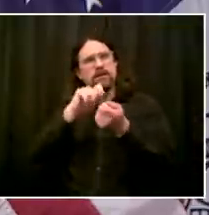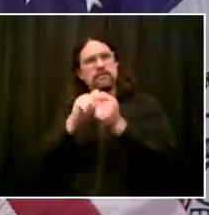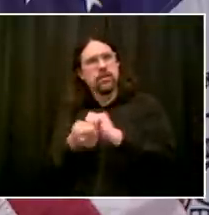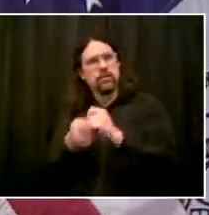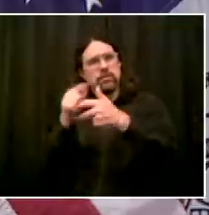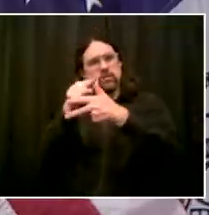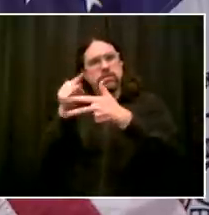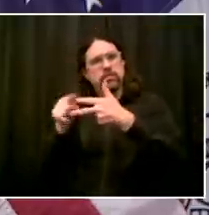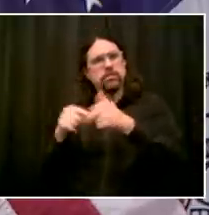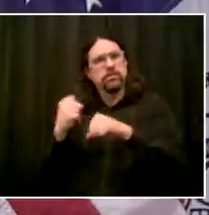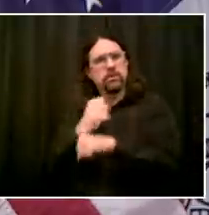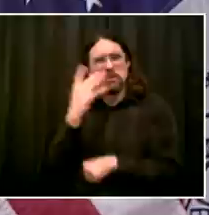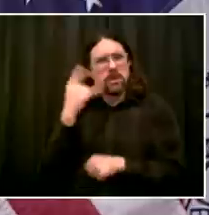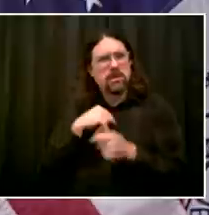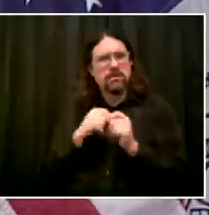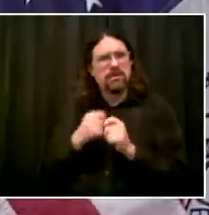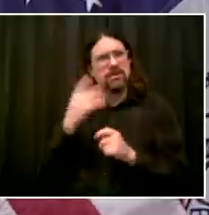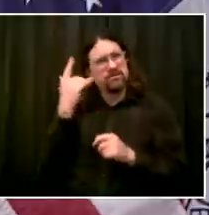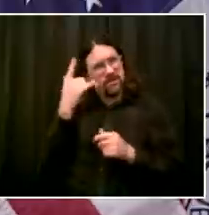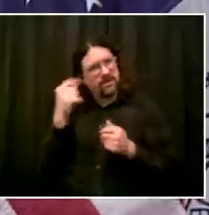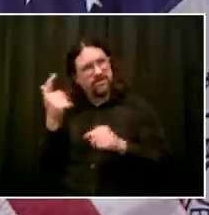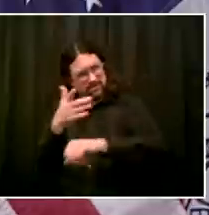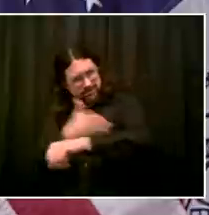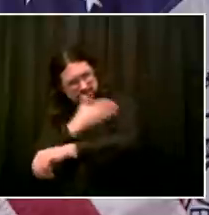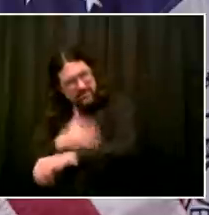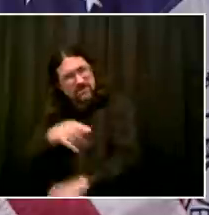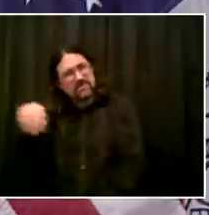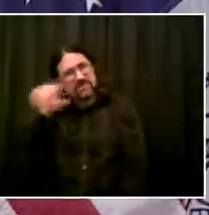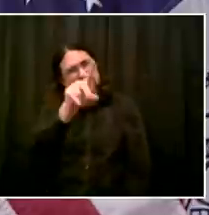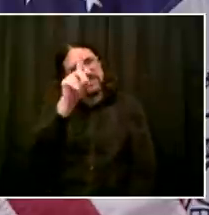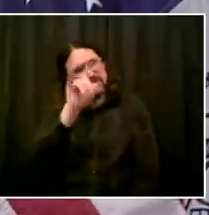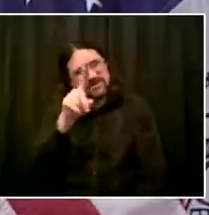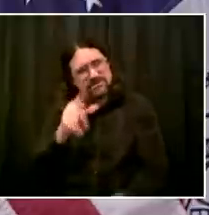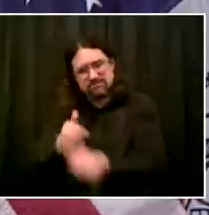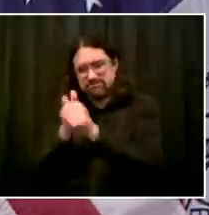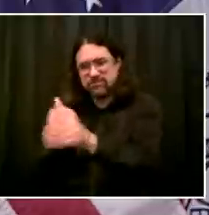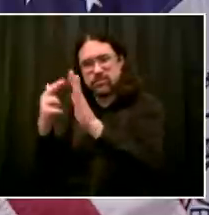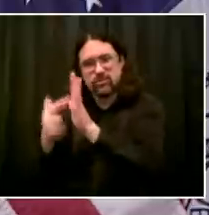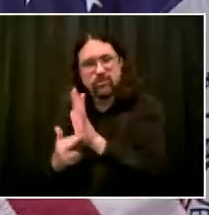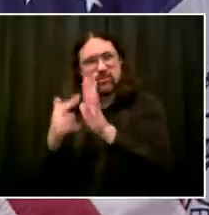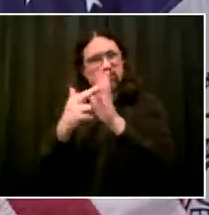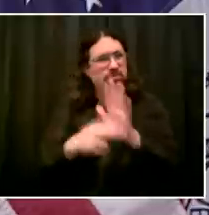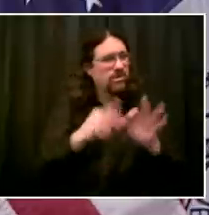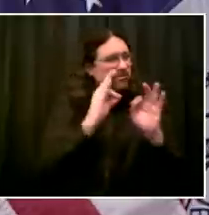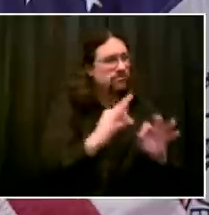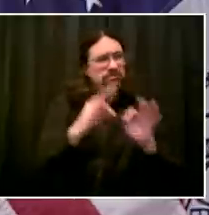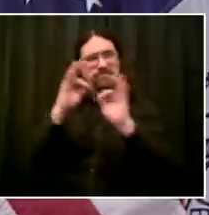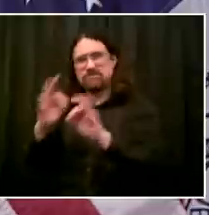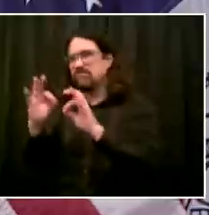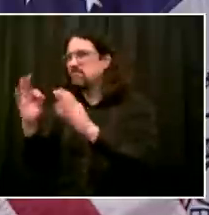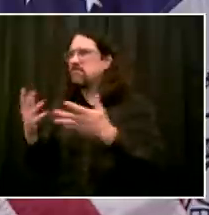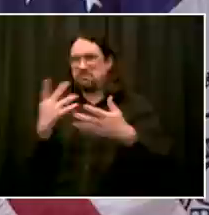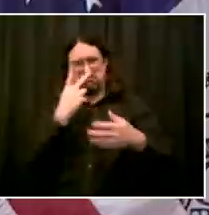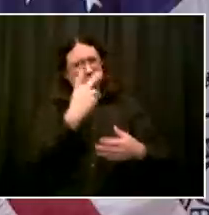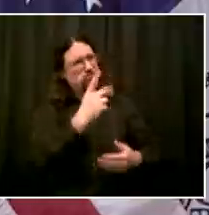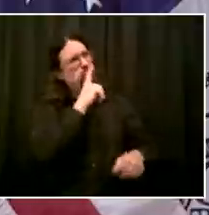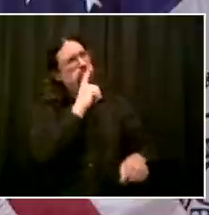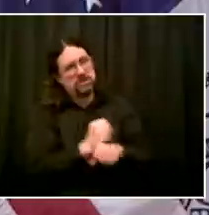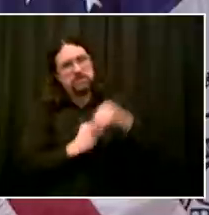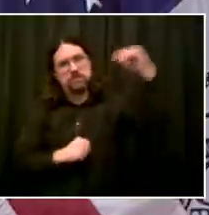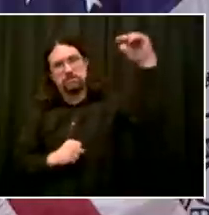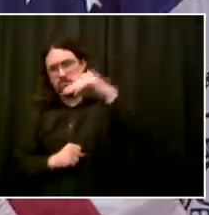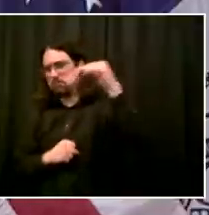keep doing it right. And if we see those numbers start to go up and we start to approach those thresholds going too far up, we're going to call that